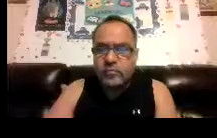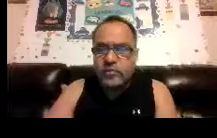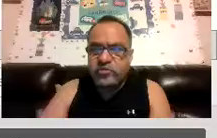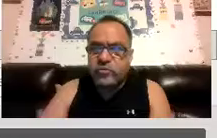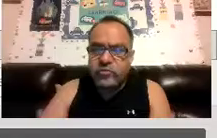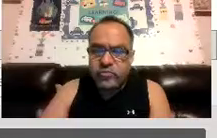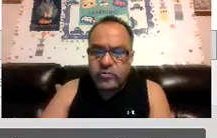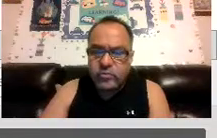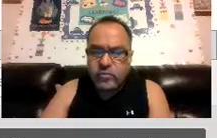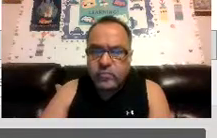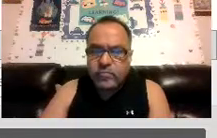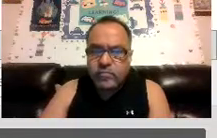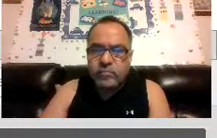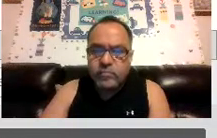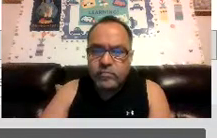Oh, the Stones.